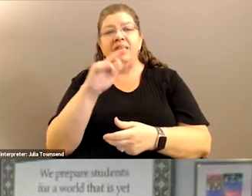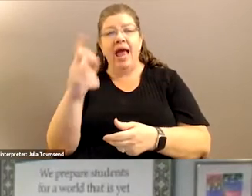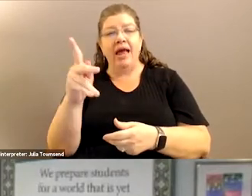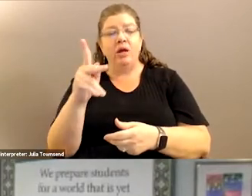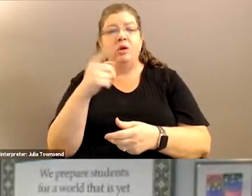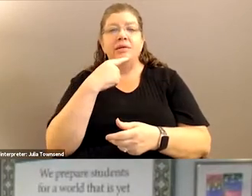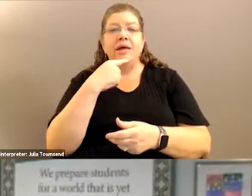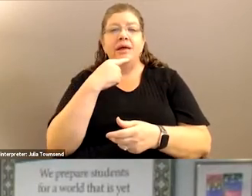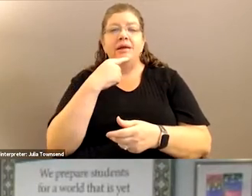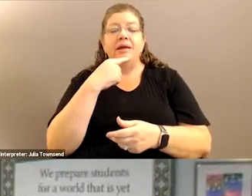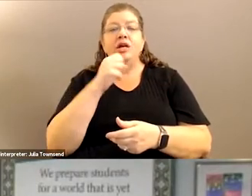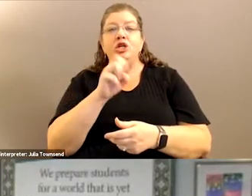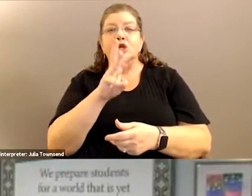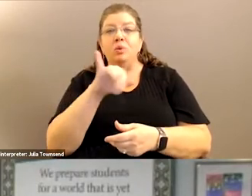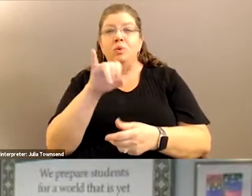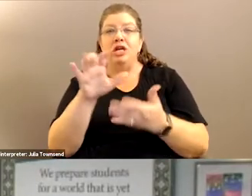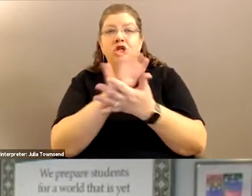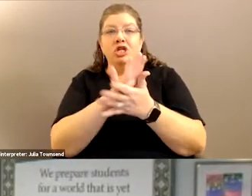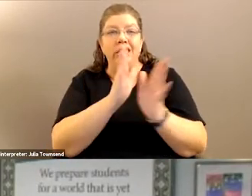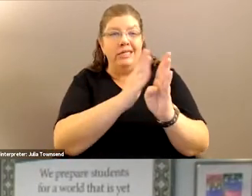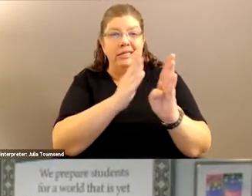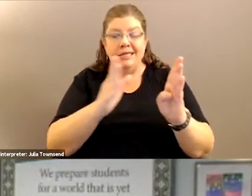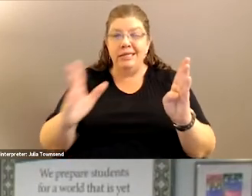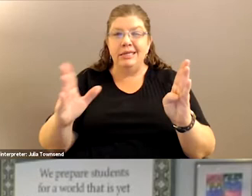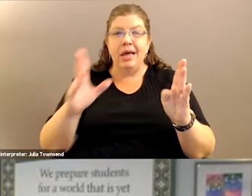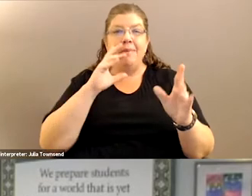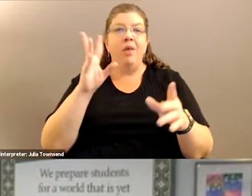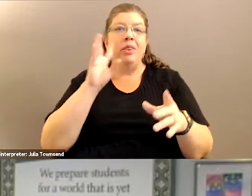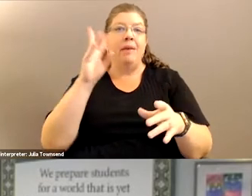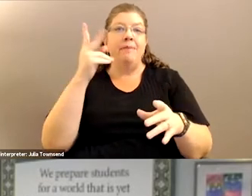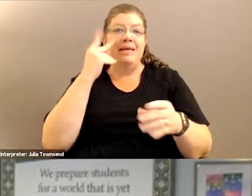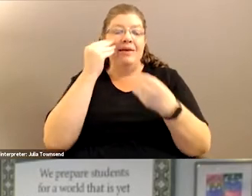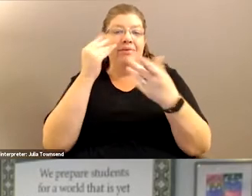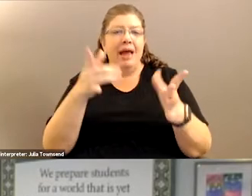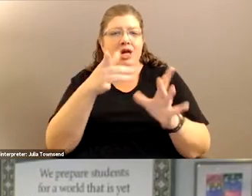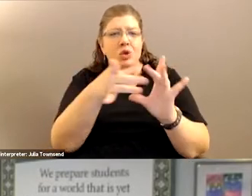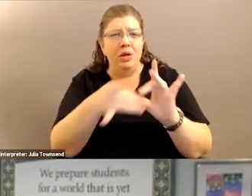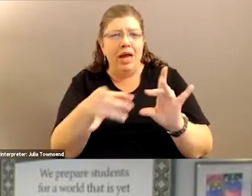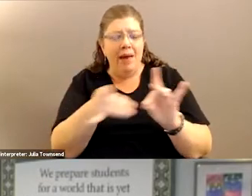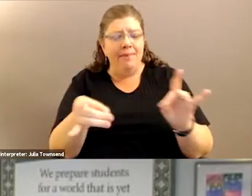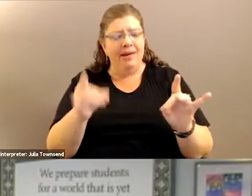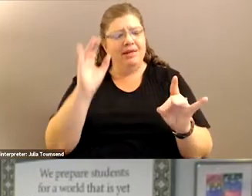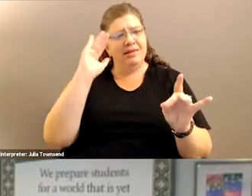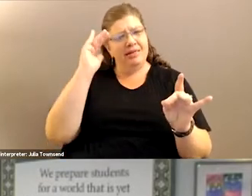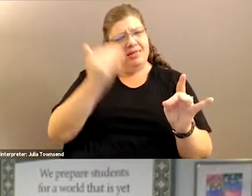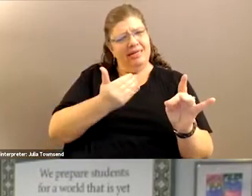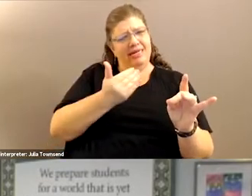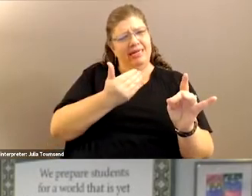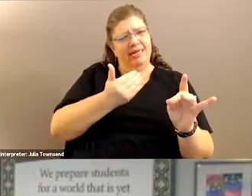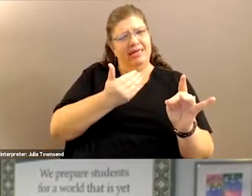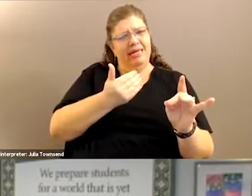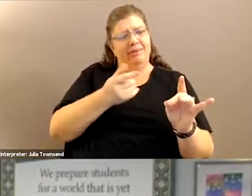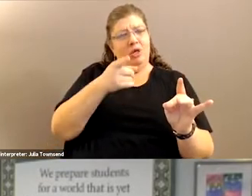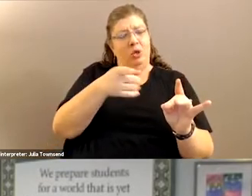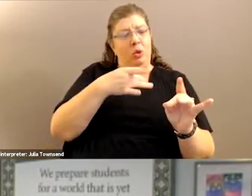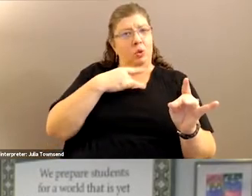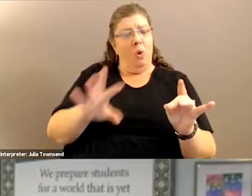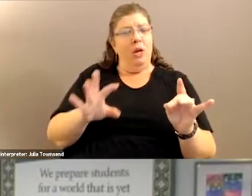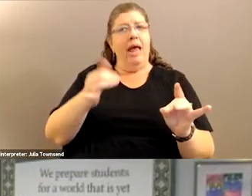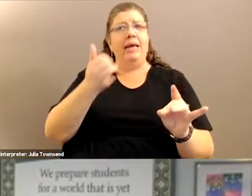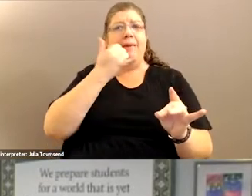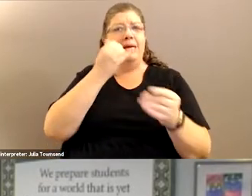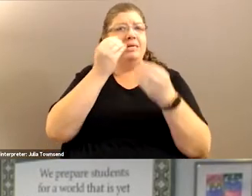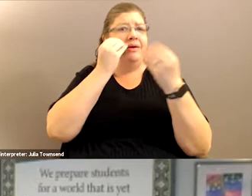swishes chart and they also said about the misinformation and seems like you don't don't like misinformation but you do like to